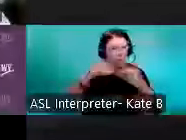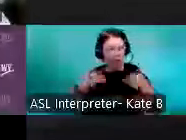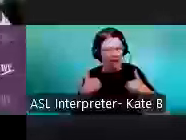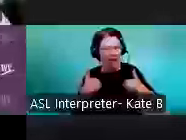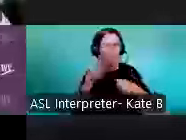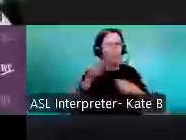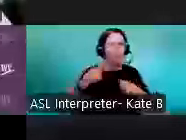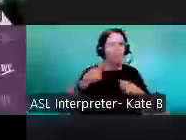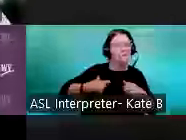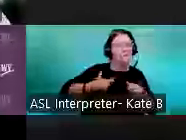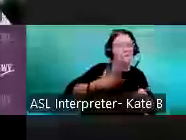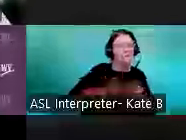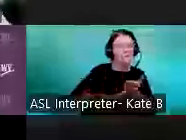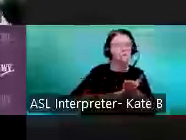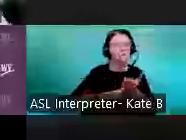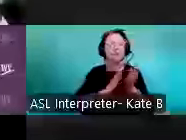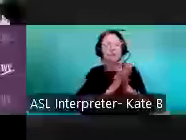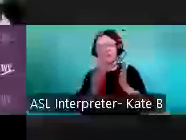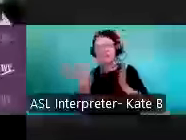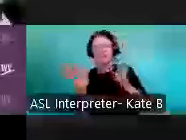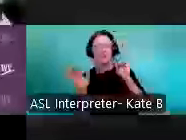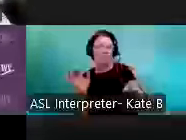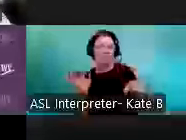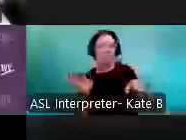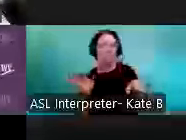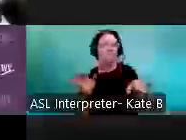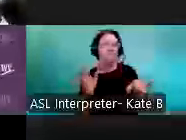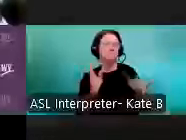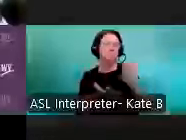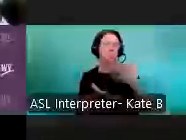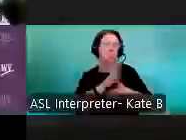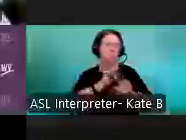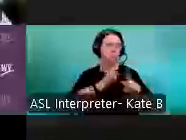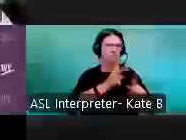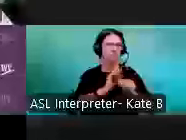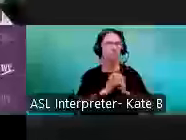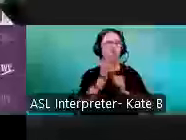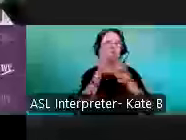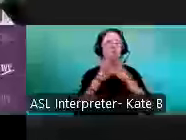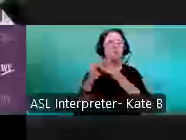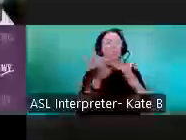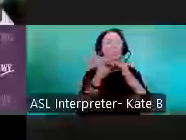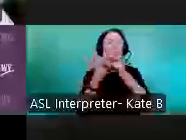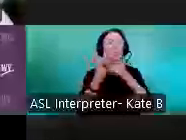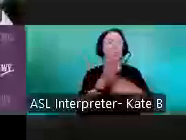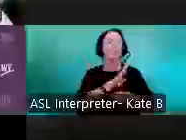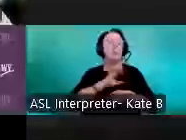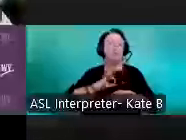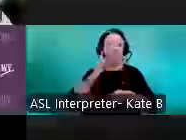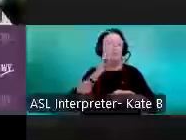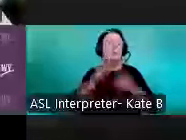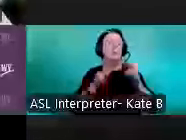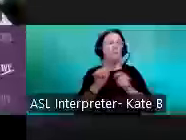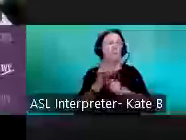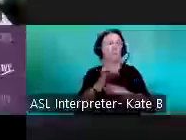whole process from registering to actually voting. We are coordinated by the Board for People with Developmental Disabilities